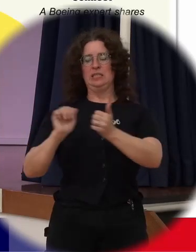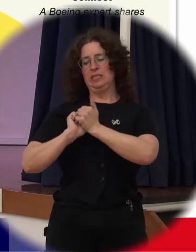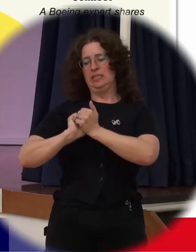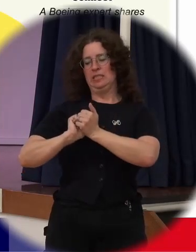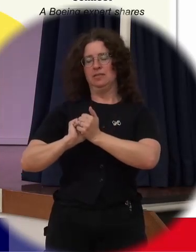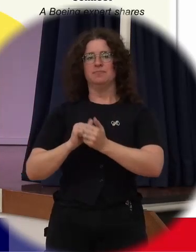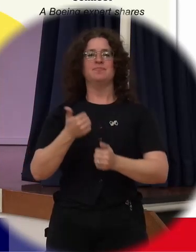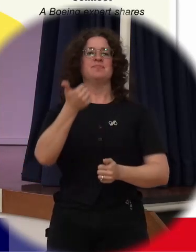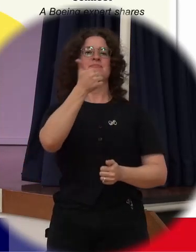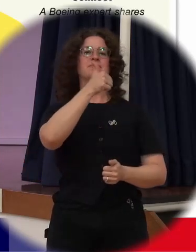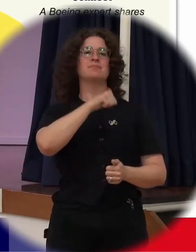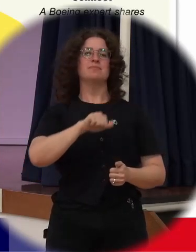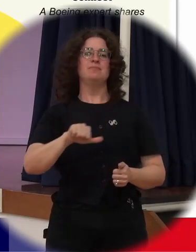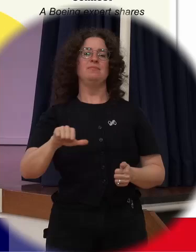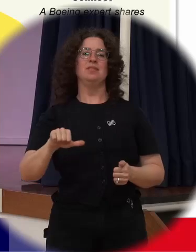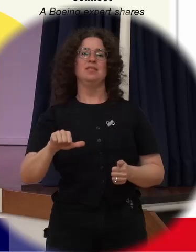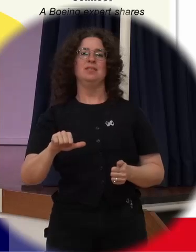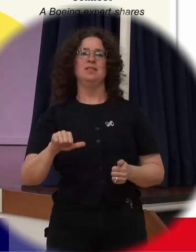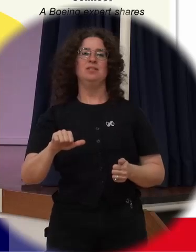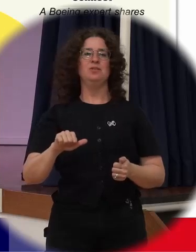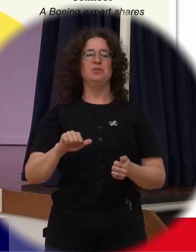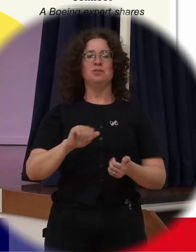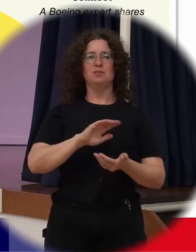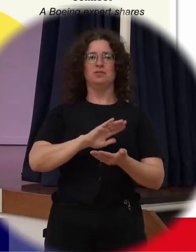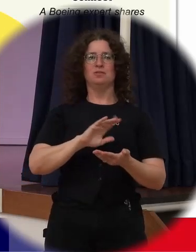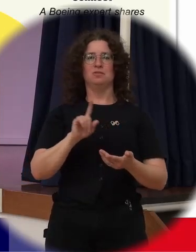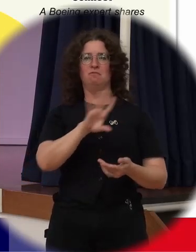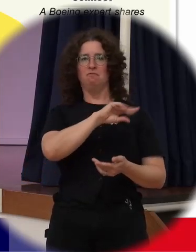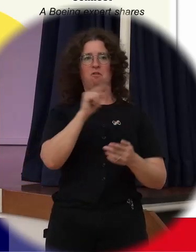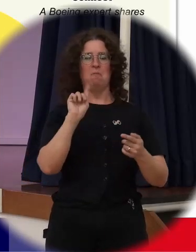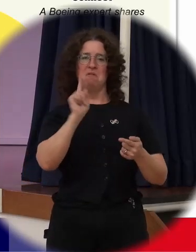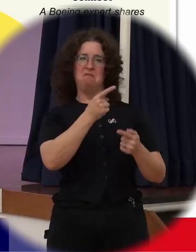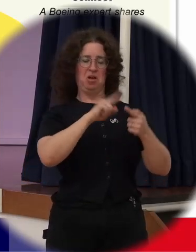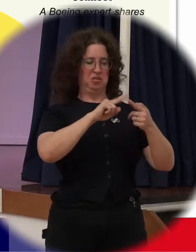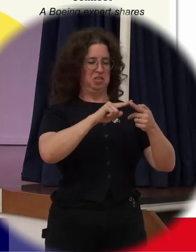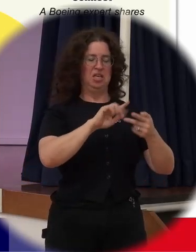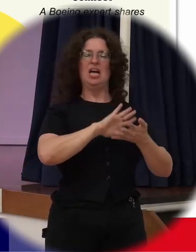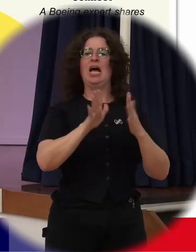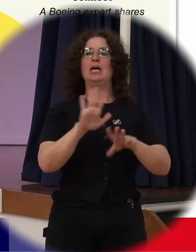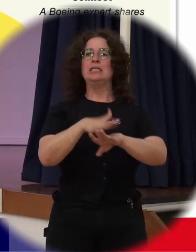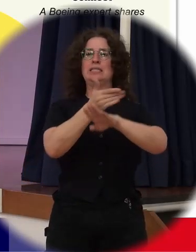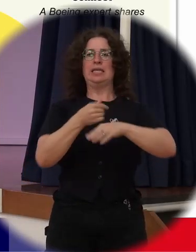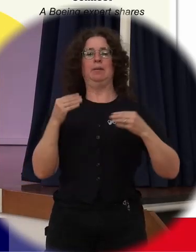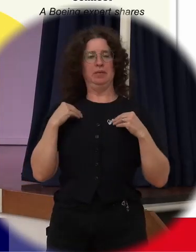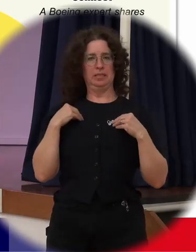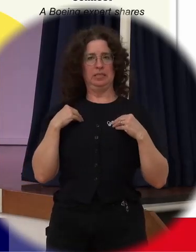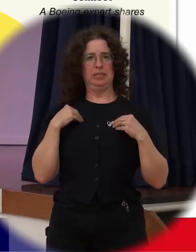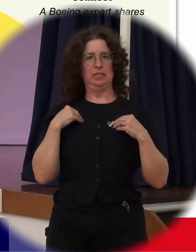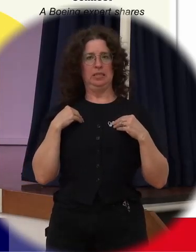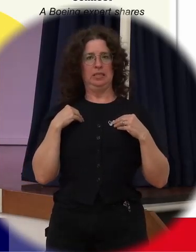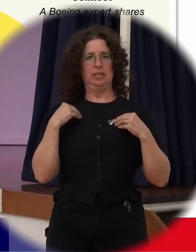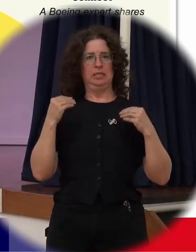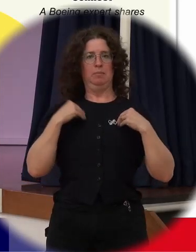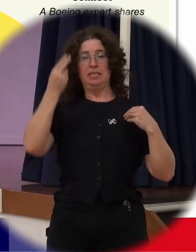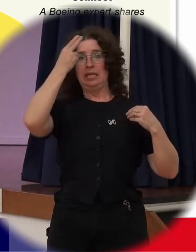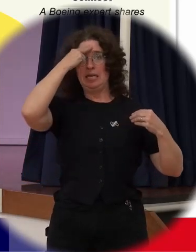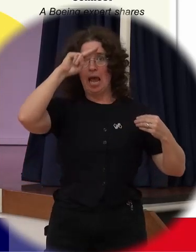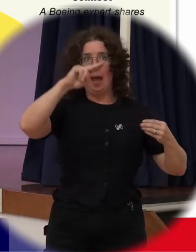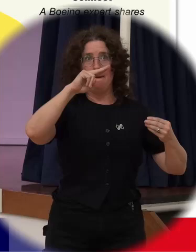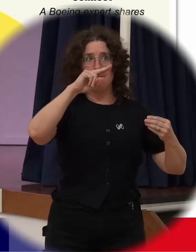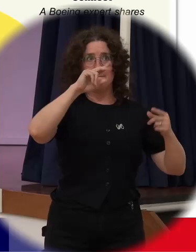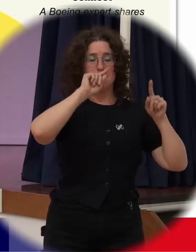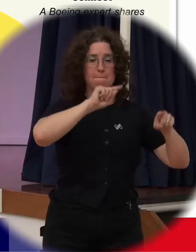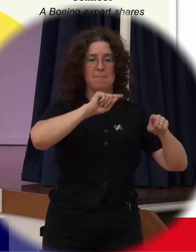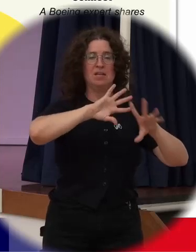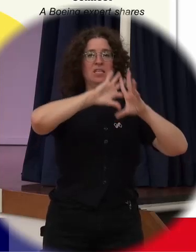the mechanic at the start of how to create a company. Now, everything is based off the company name. So we set all